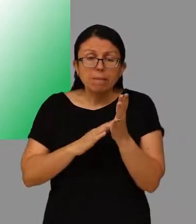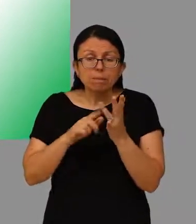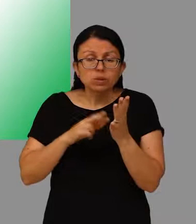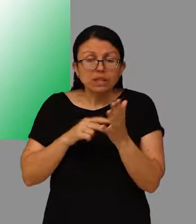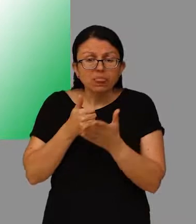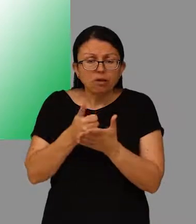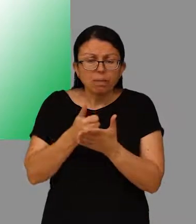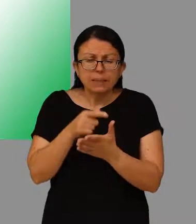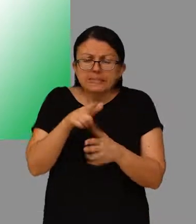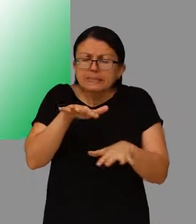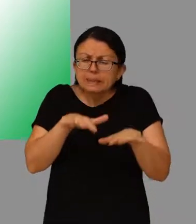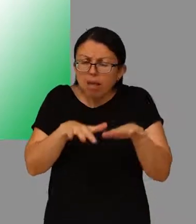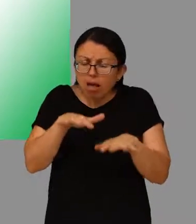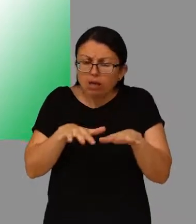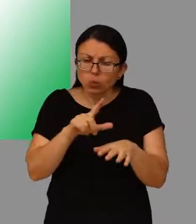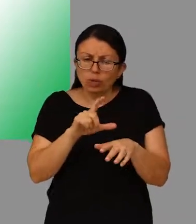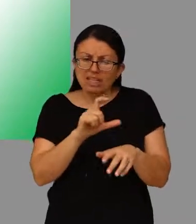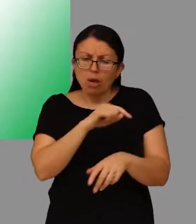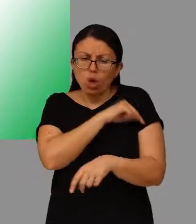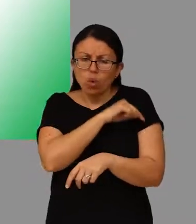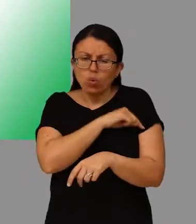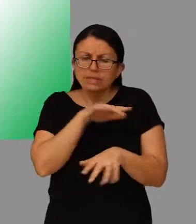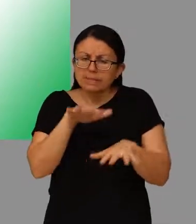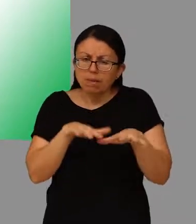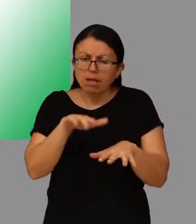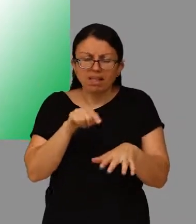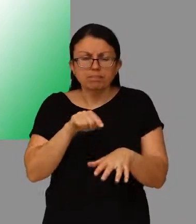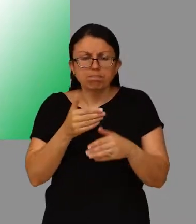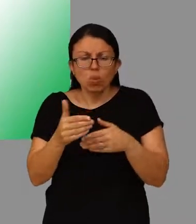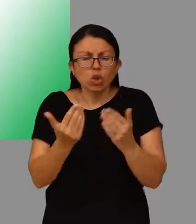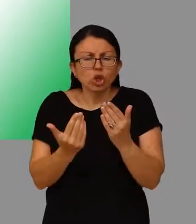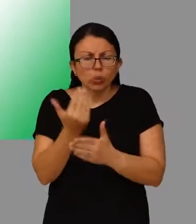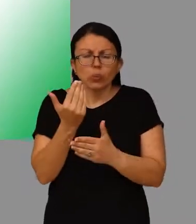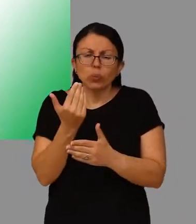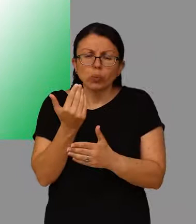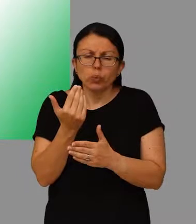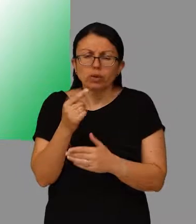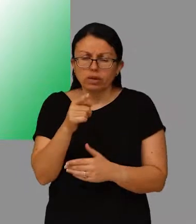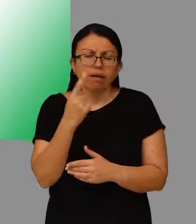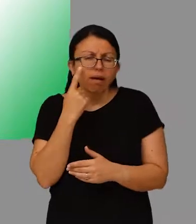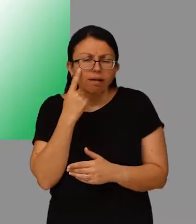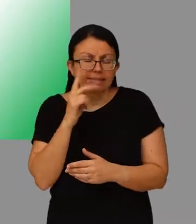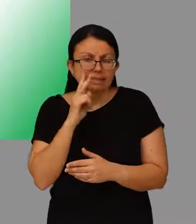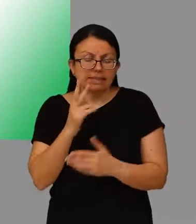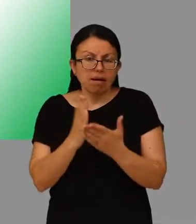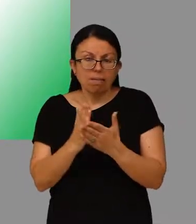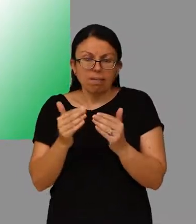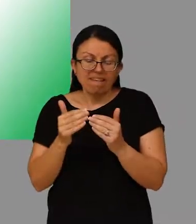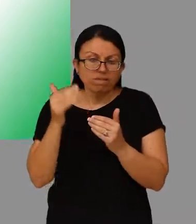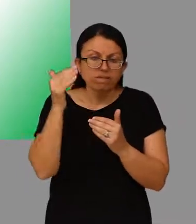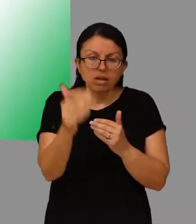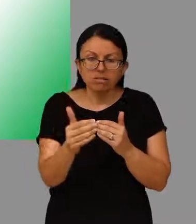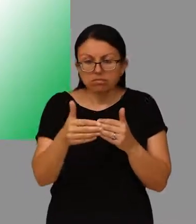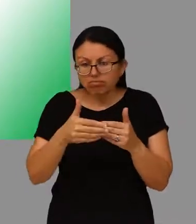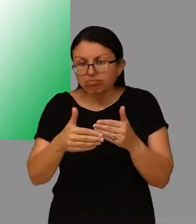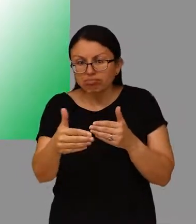Immunotherapy is quite similar to chemotherapy, and it's more of the newcomer, and you're going to see advances in immunotherapy over the next